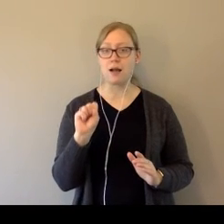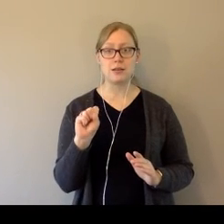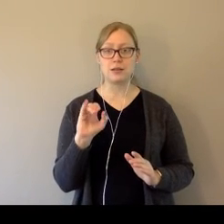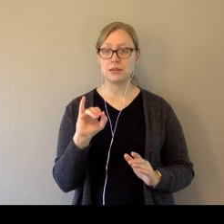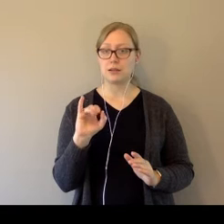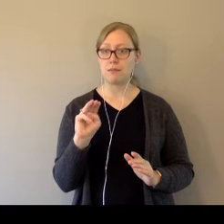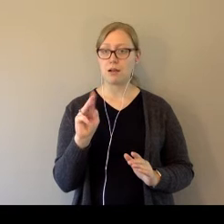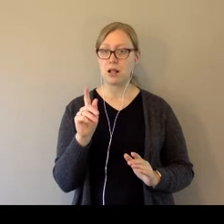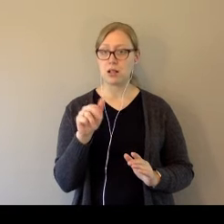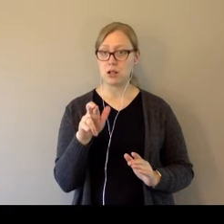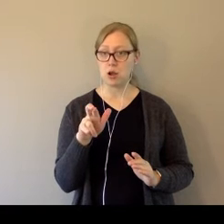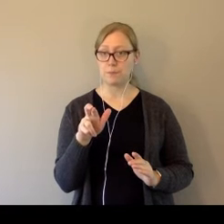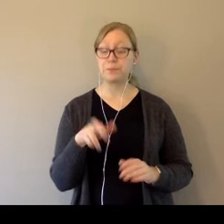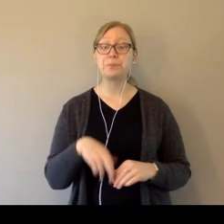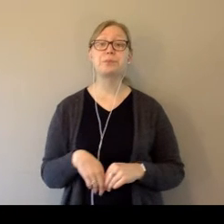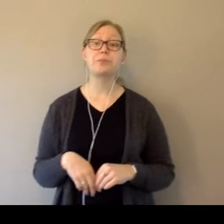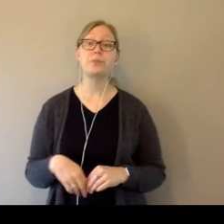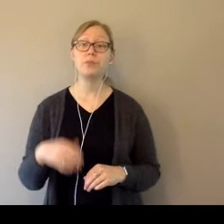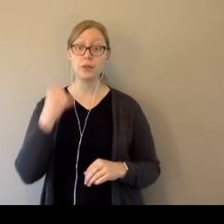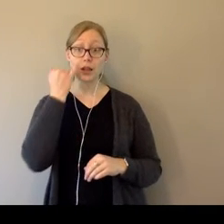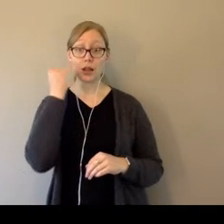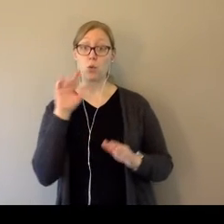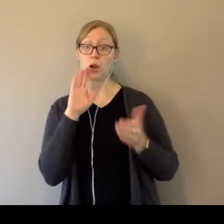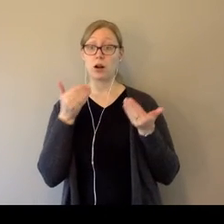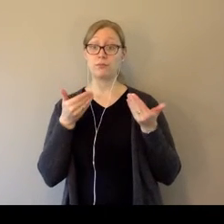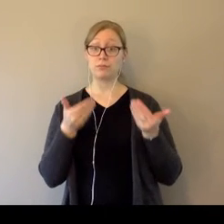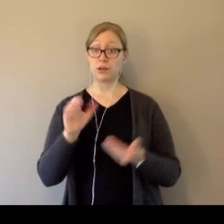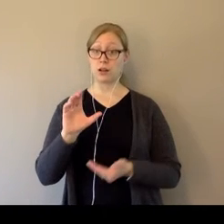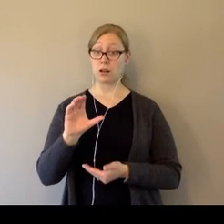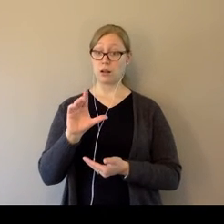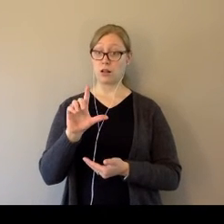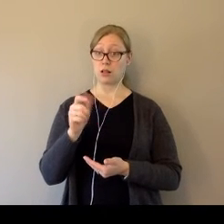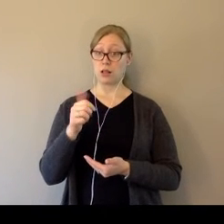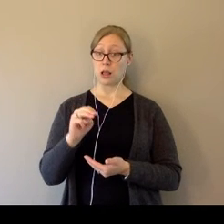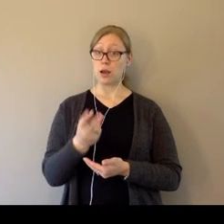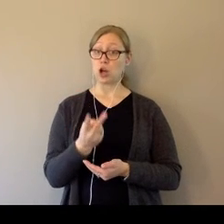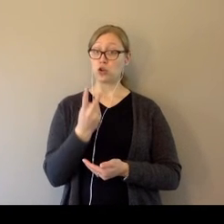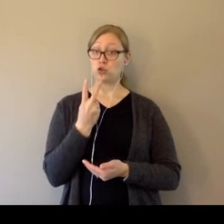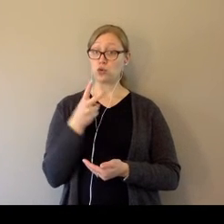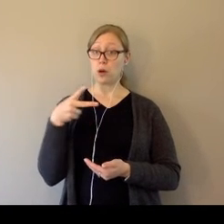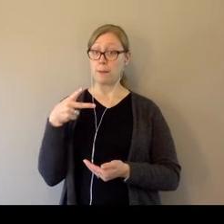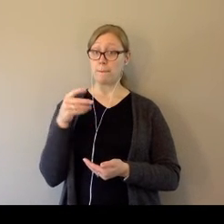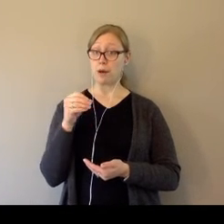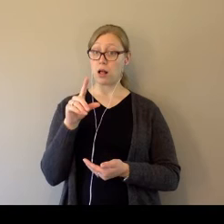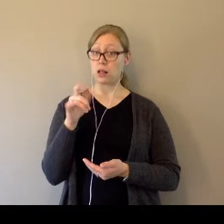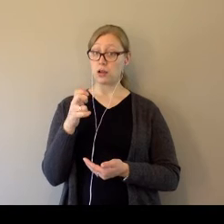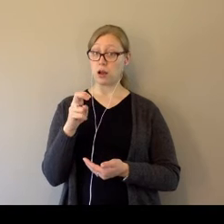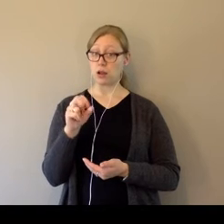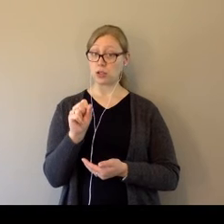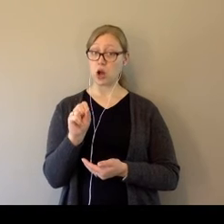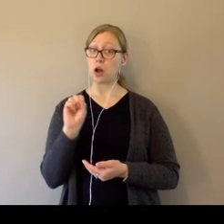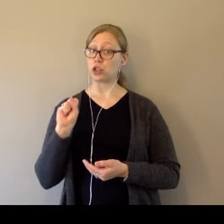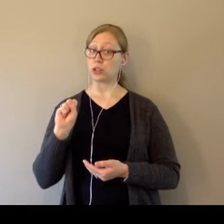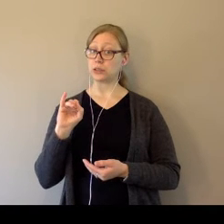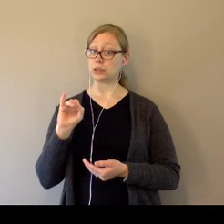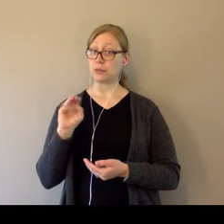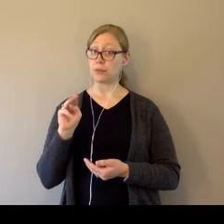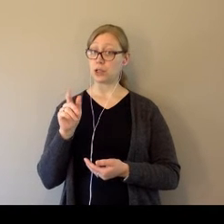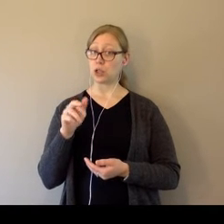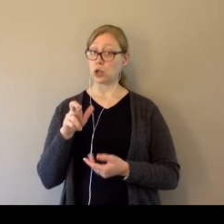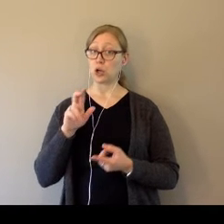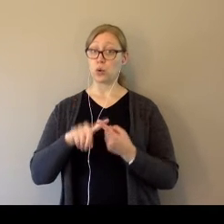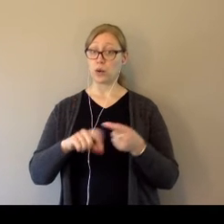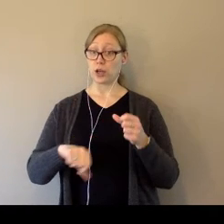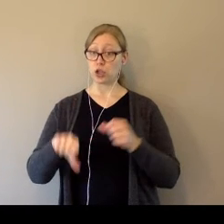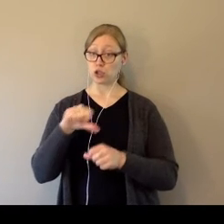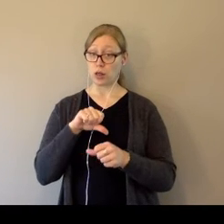So if we're going to make a claim that two polygons are similar to each other, there are two requirements. The first one is the same